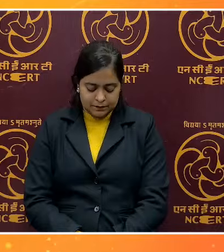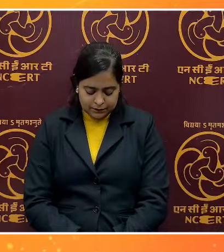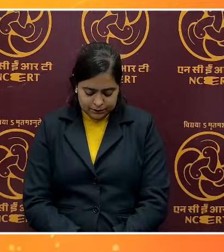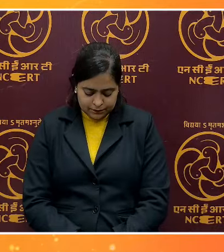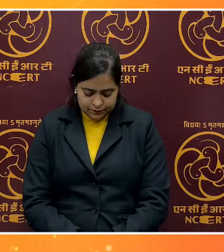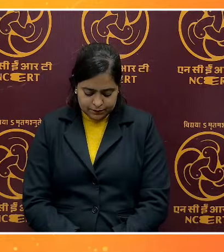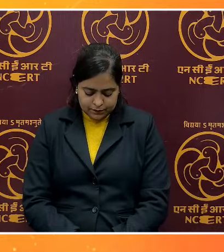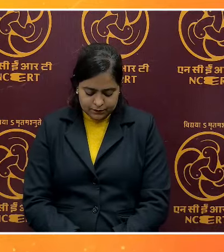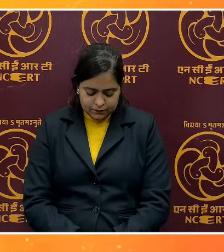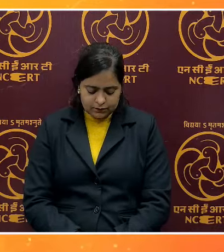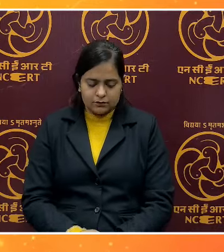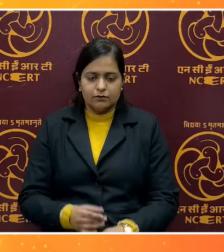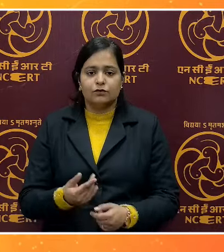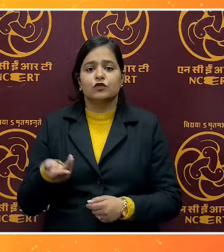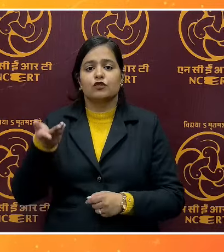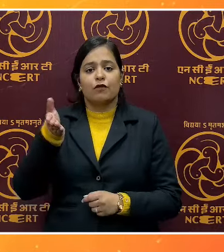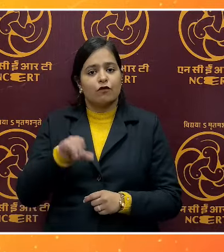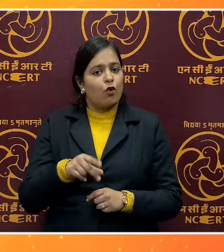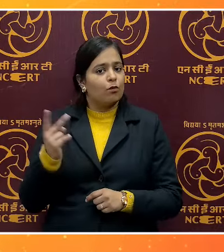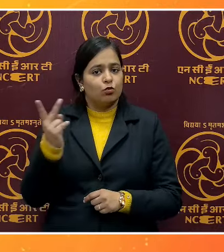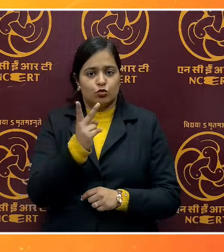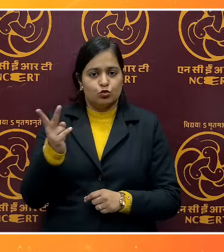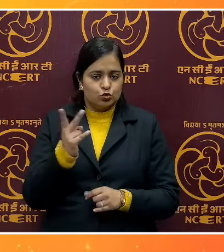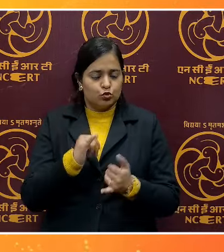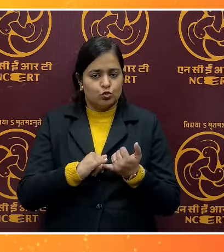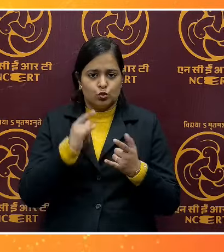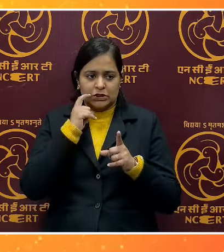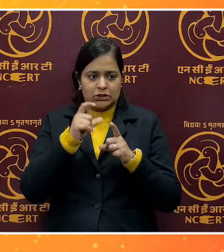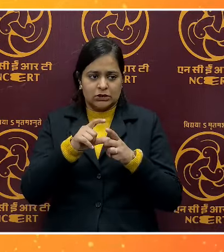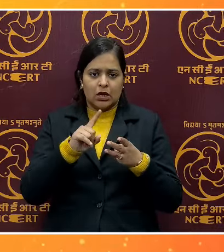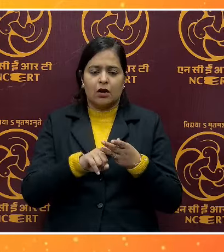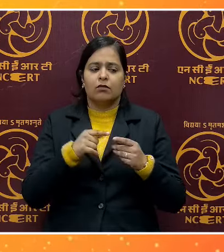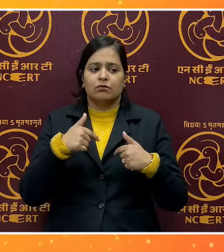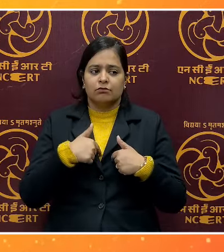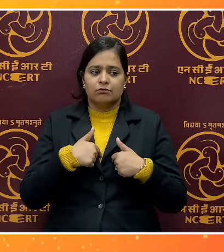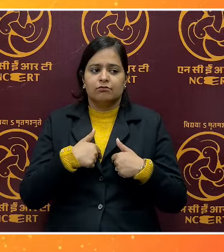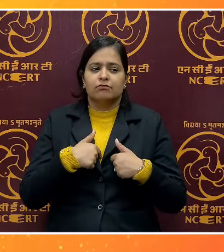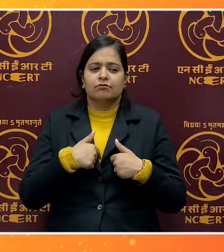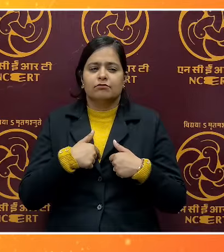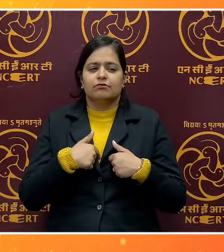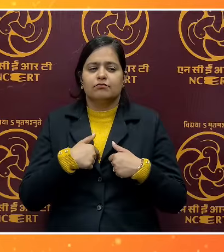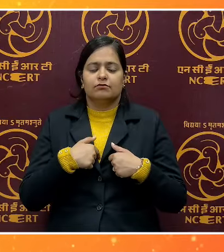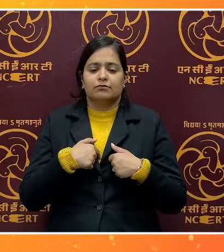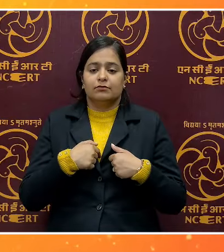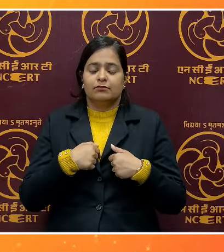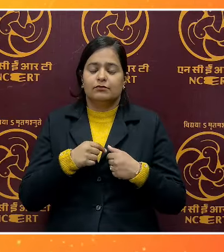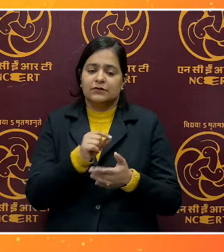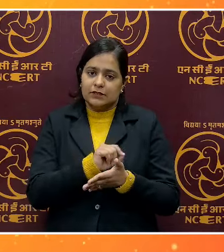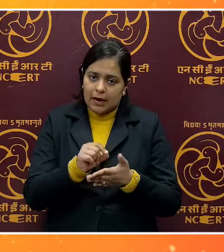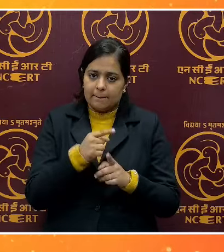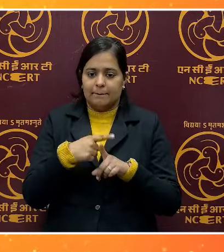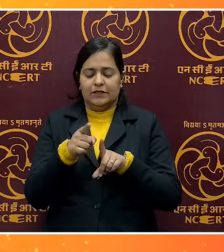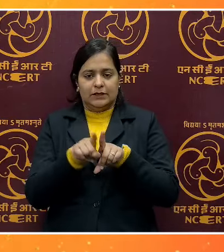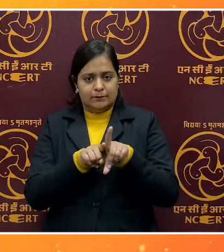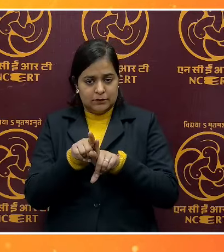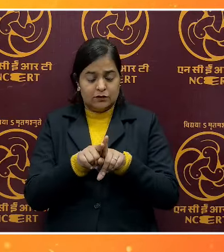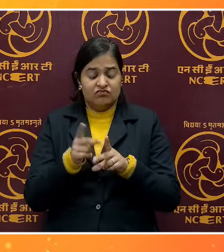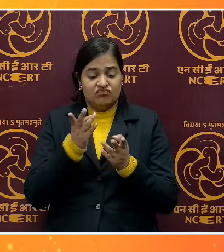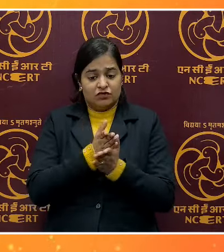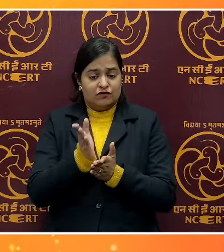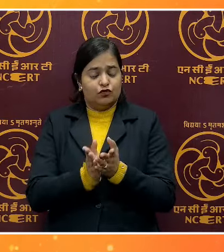So, from the both sides, we are able to write, explain these two